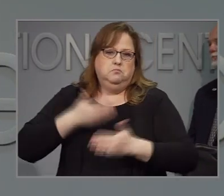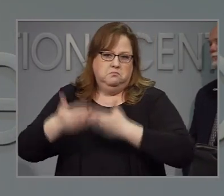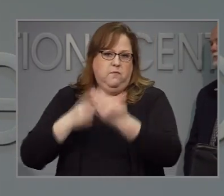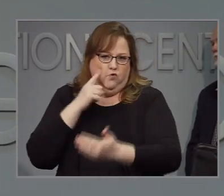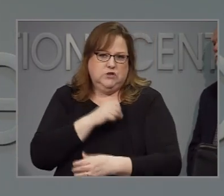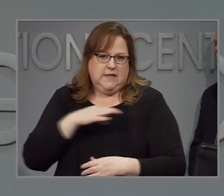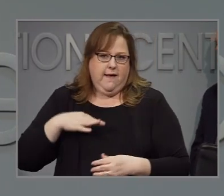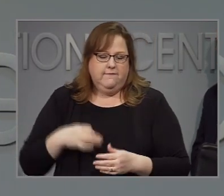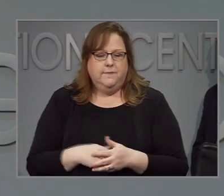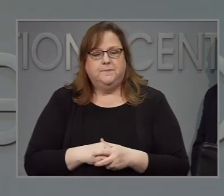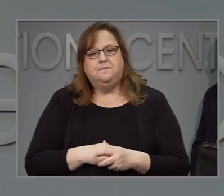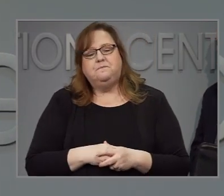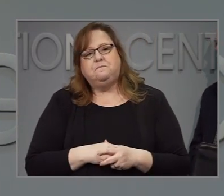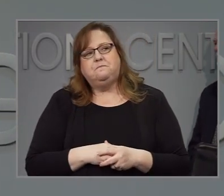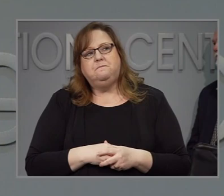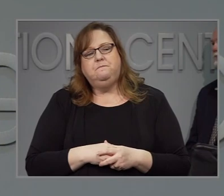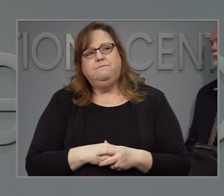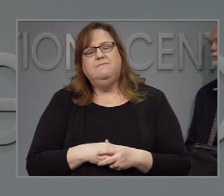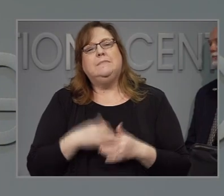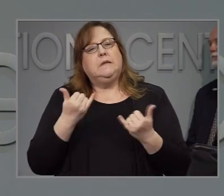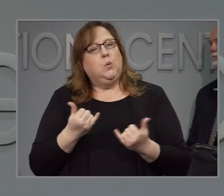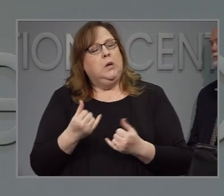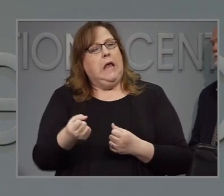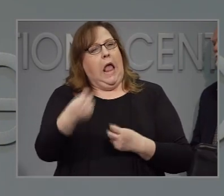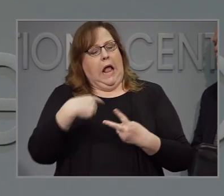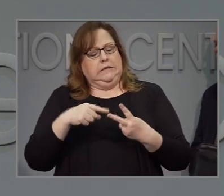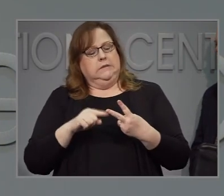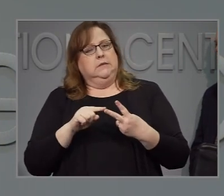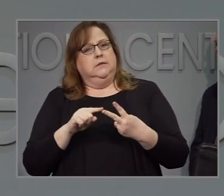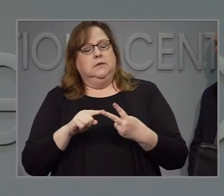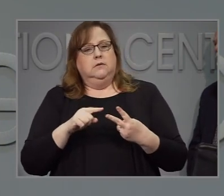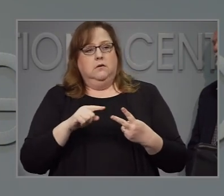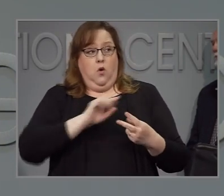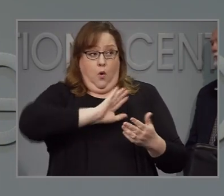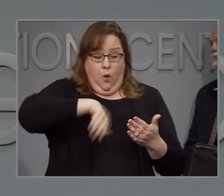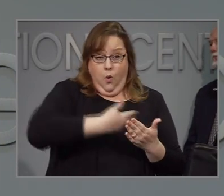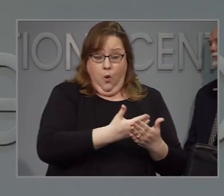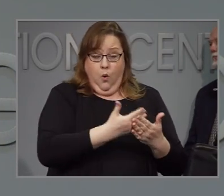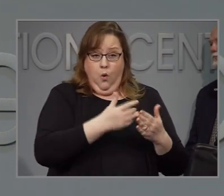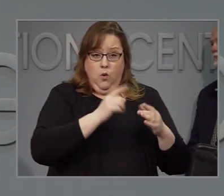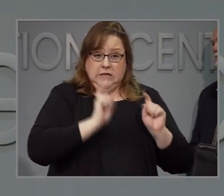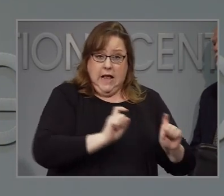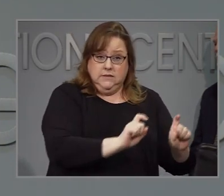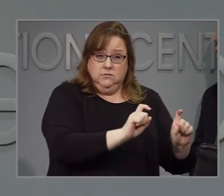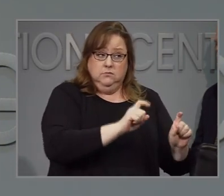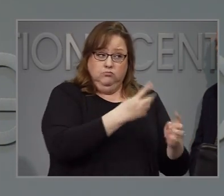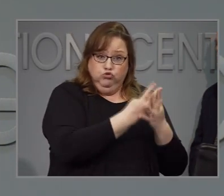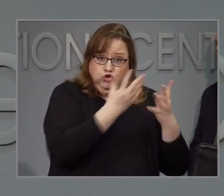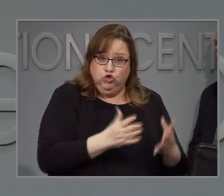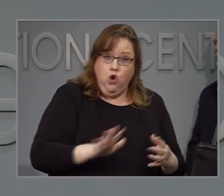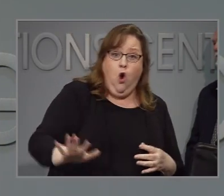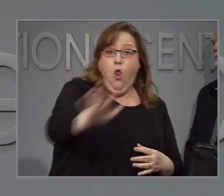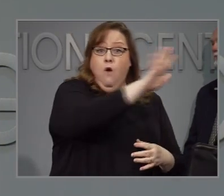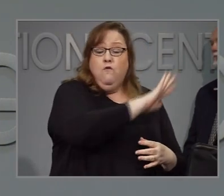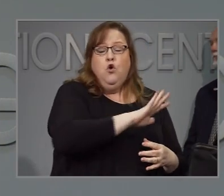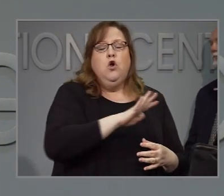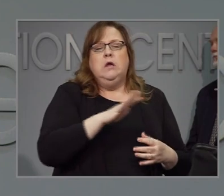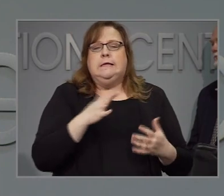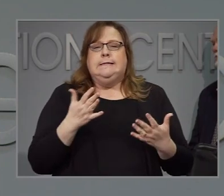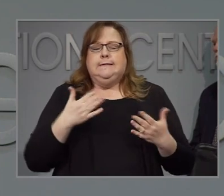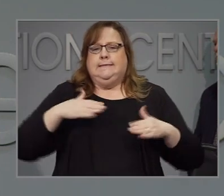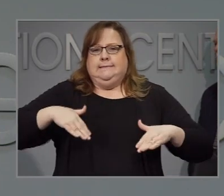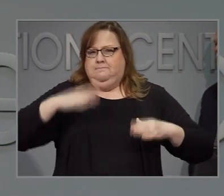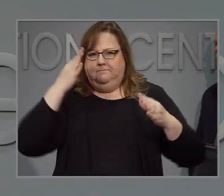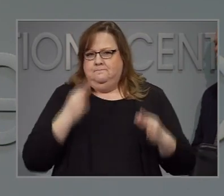And as for mass testing for our offender populations elsewhere, we are monitoring that every day.